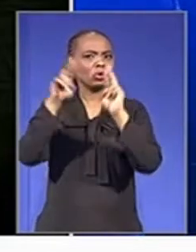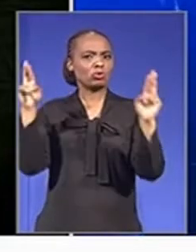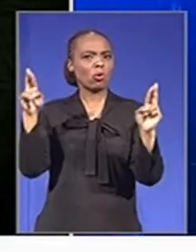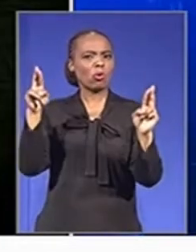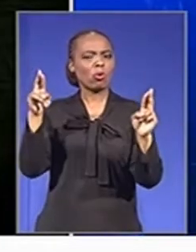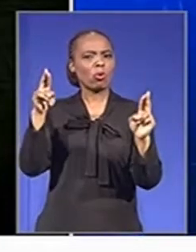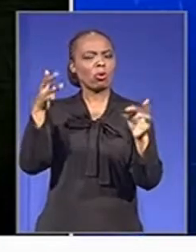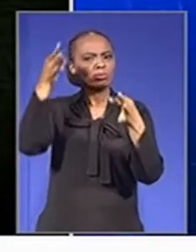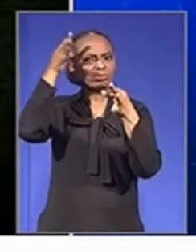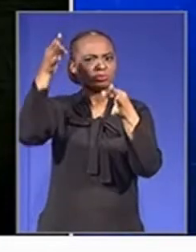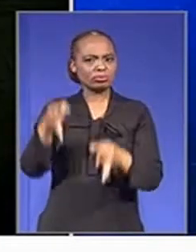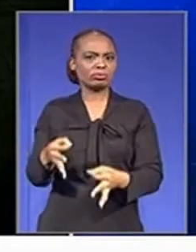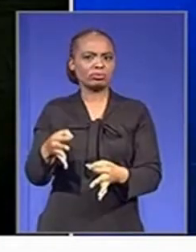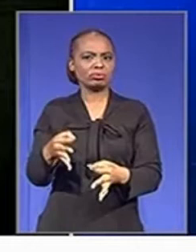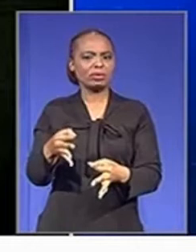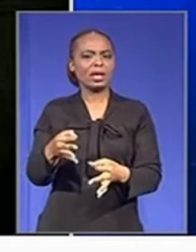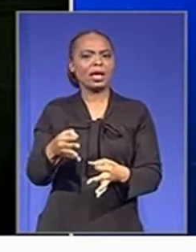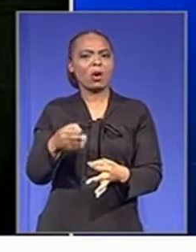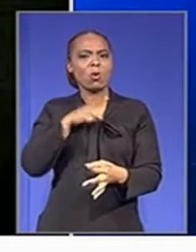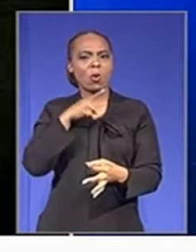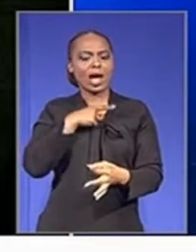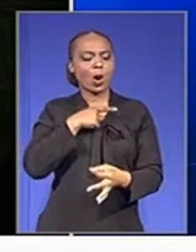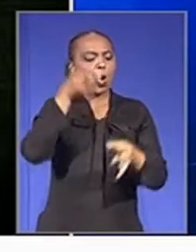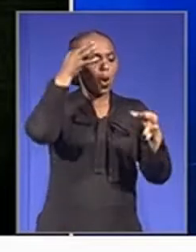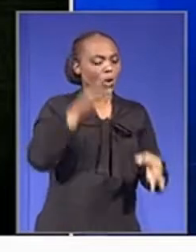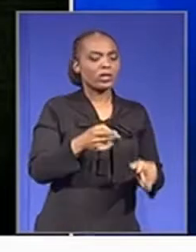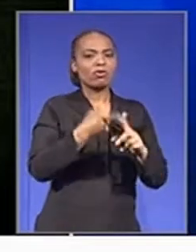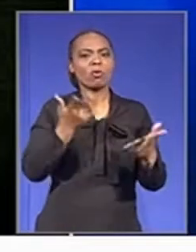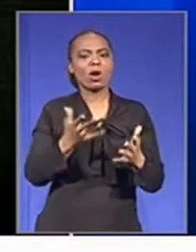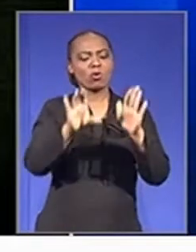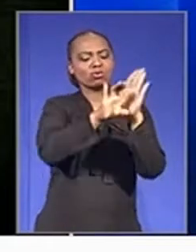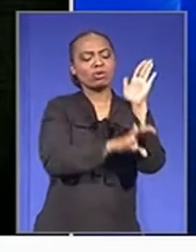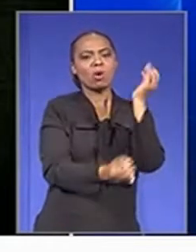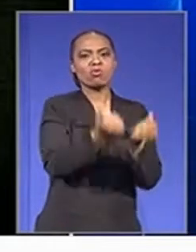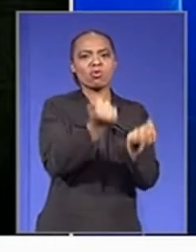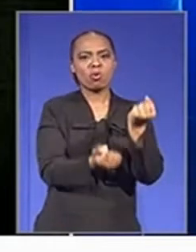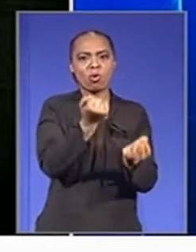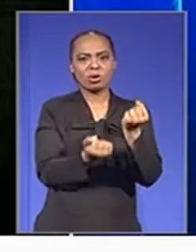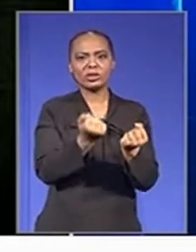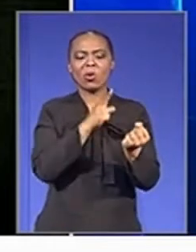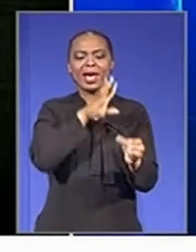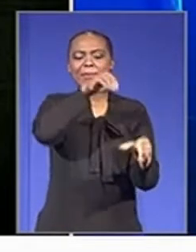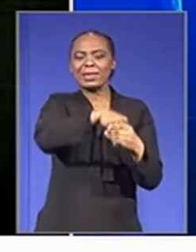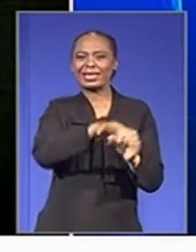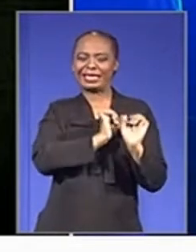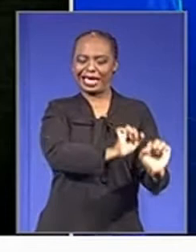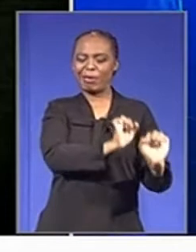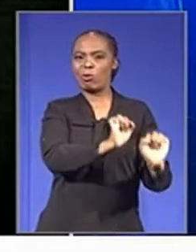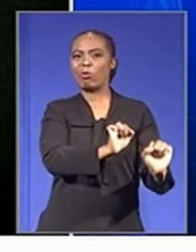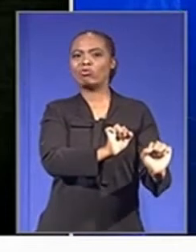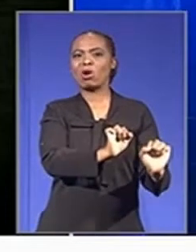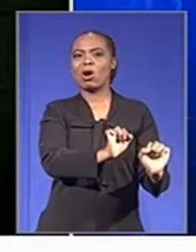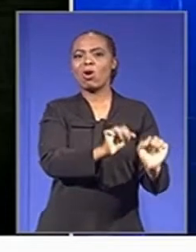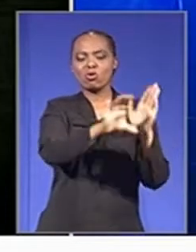stay an order made in the Constitutional Court. The application to stay belongs in the Constitutional Court, as does